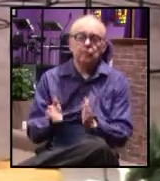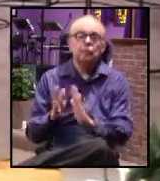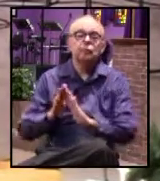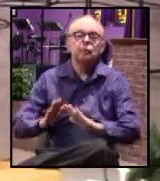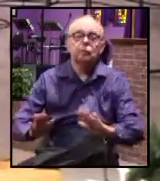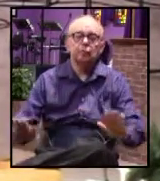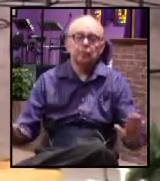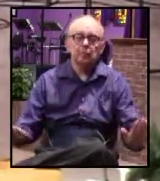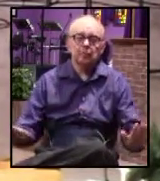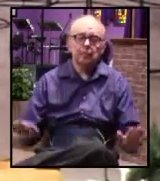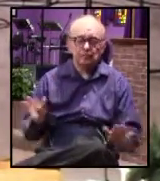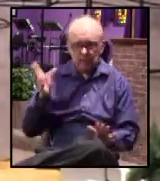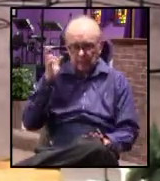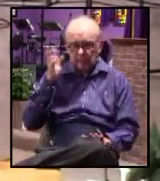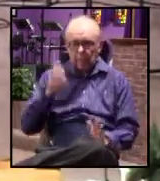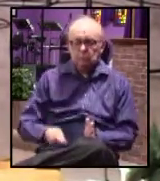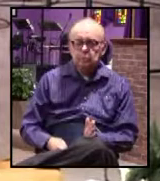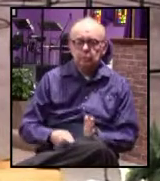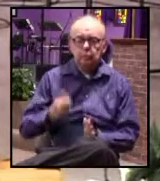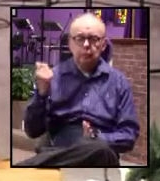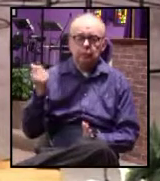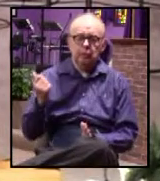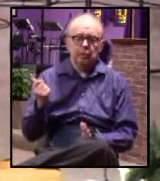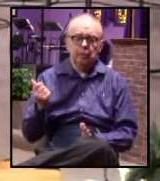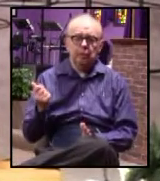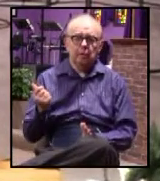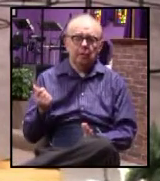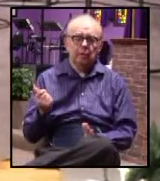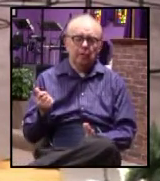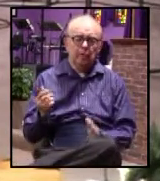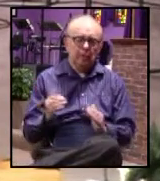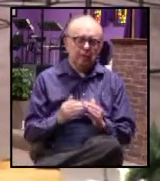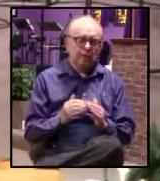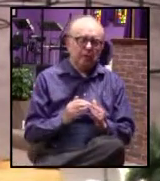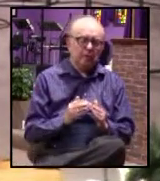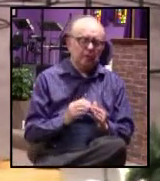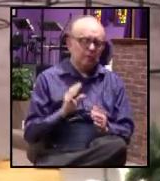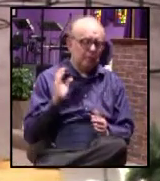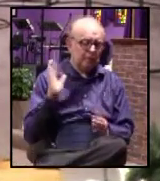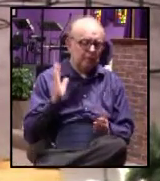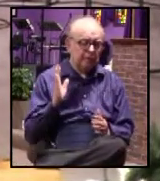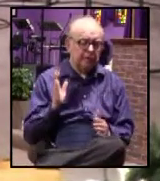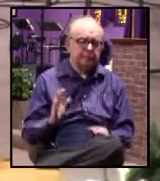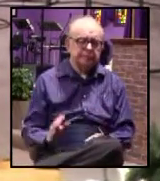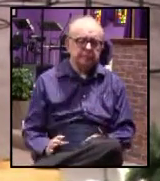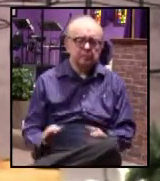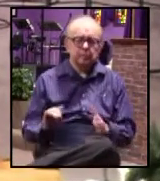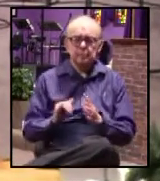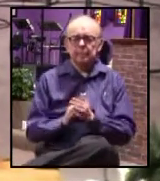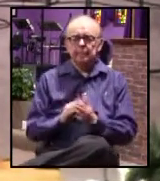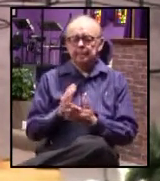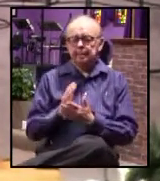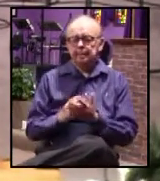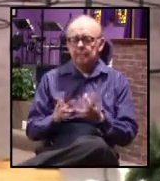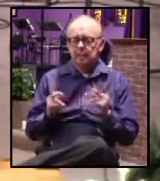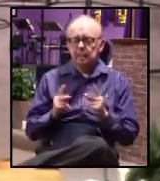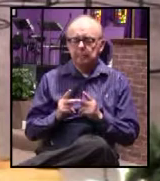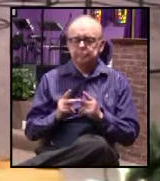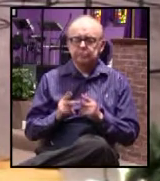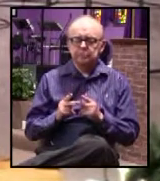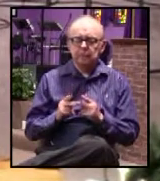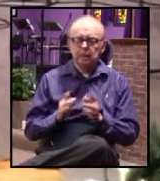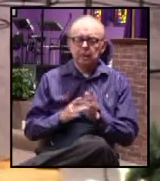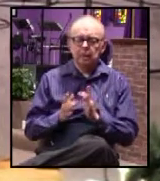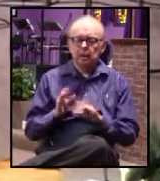calm, and demons cast out. Even crazier was that at some point Jesus had